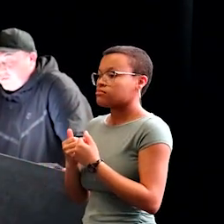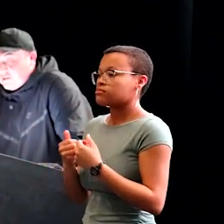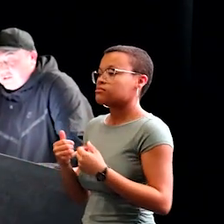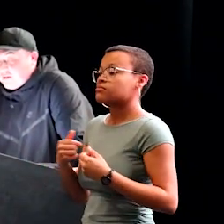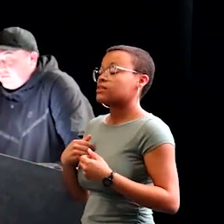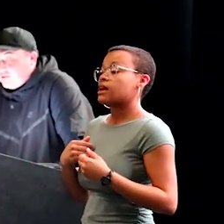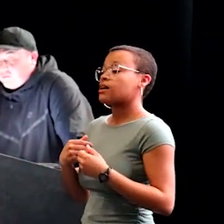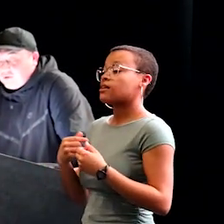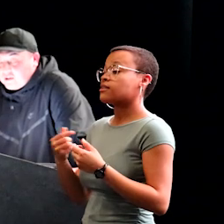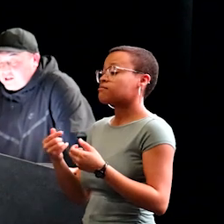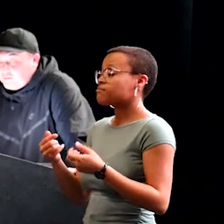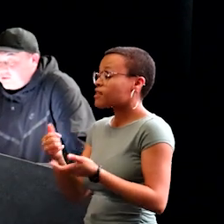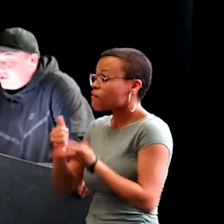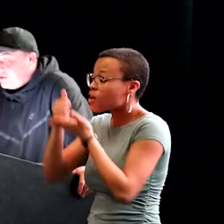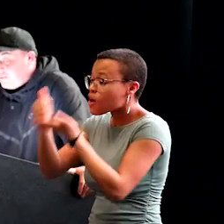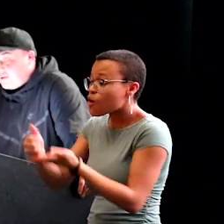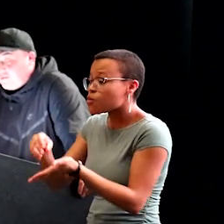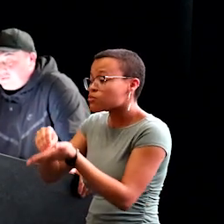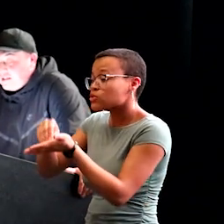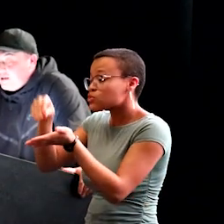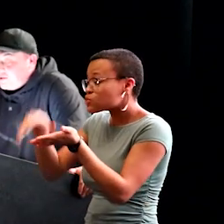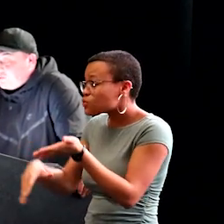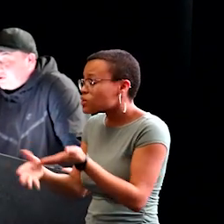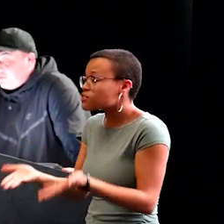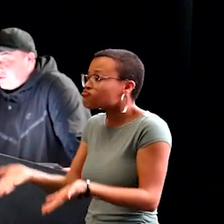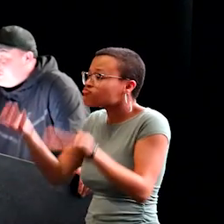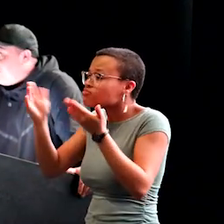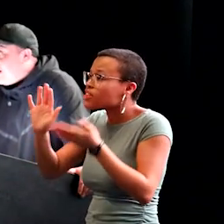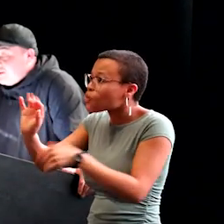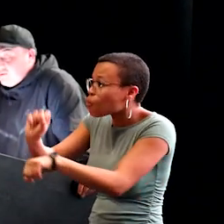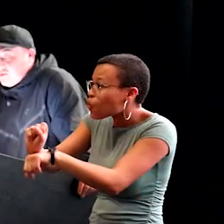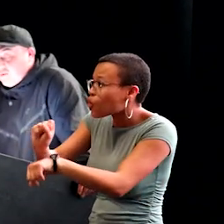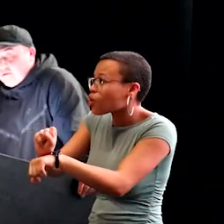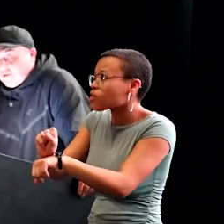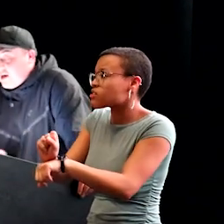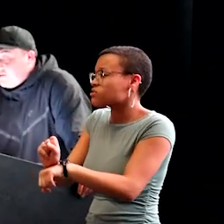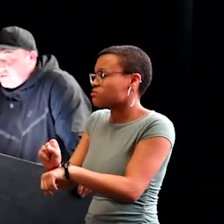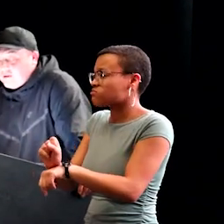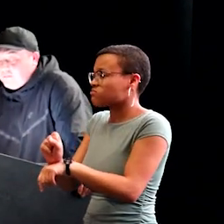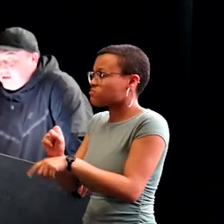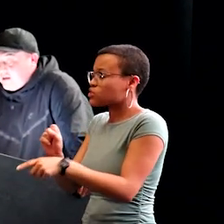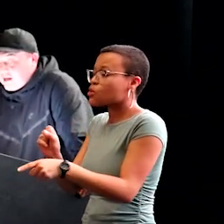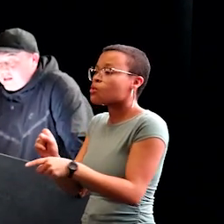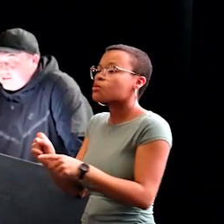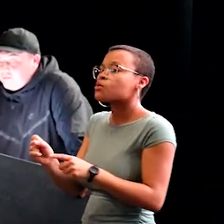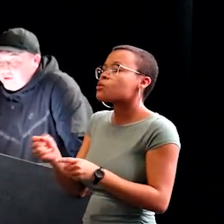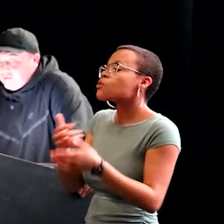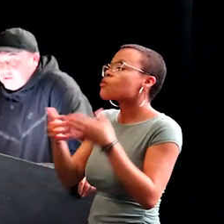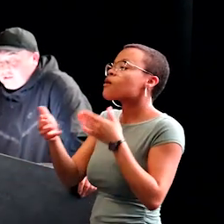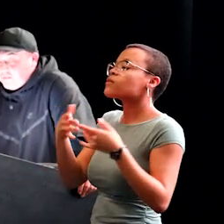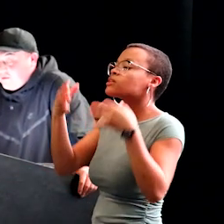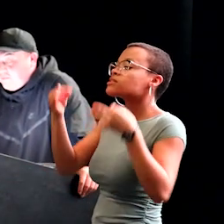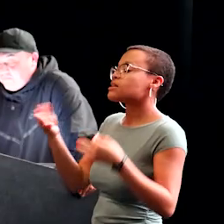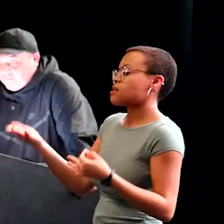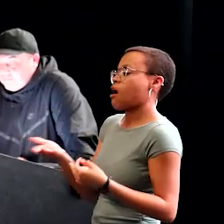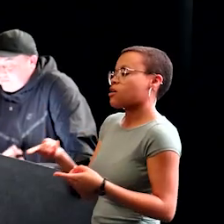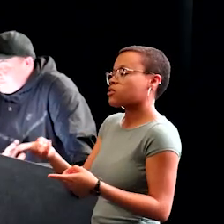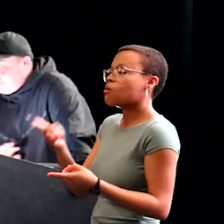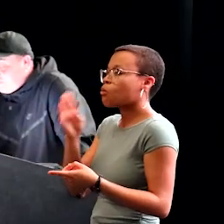many students elevate their work and position themselves to bring real value to whoever hires them. I got to meet with some